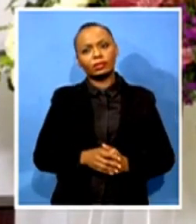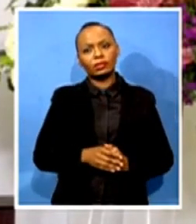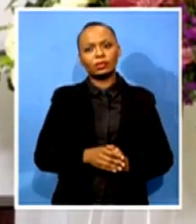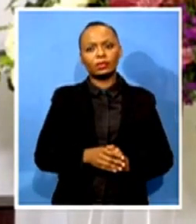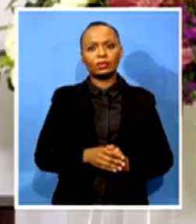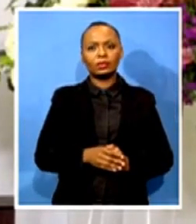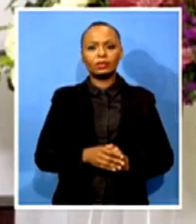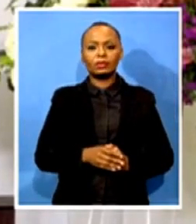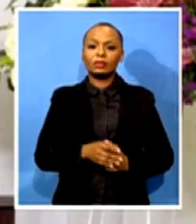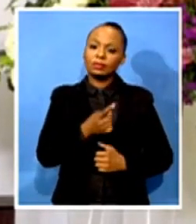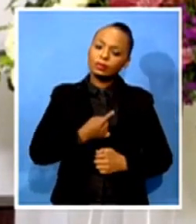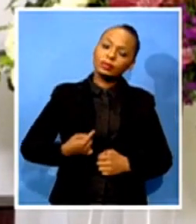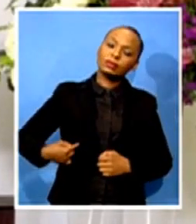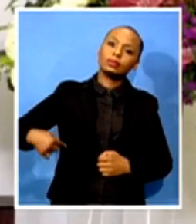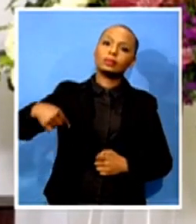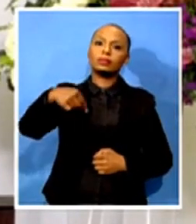Sohlala